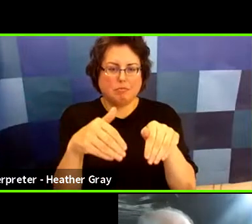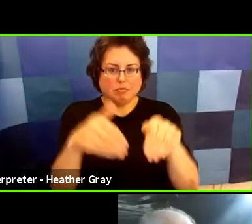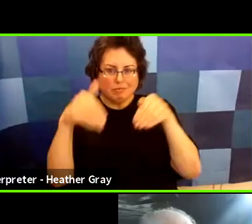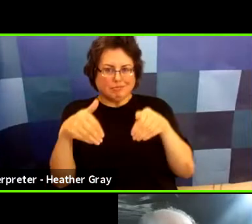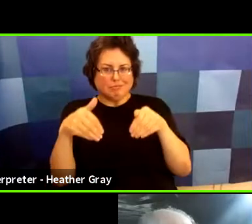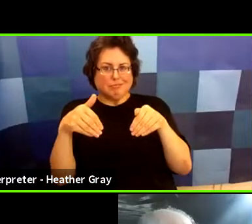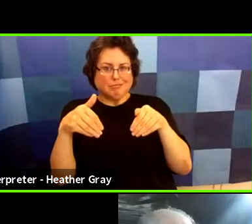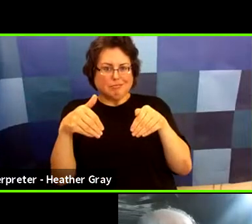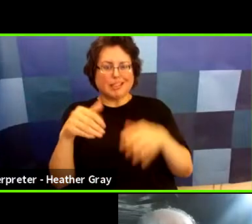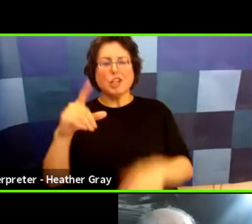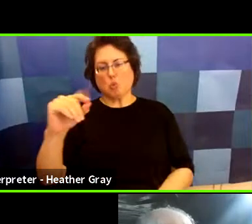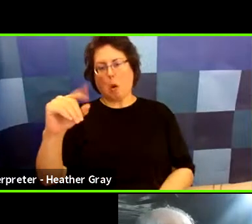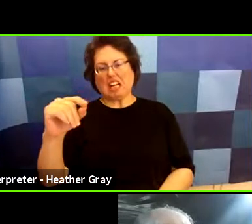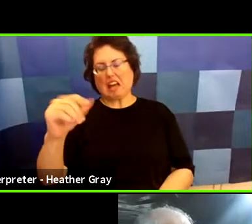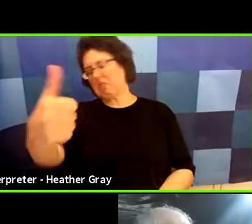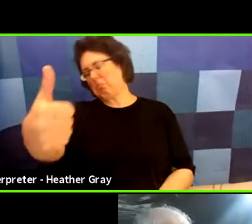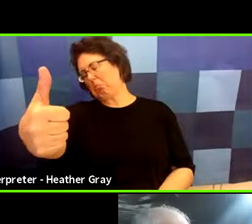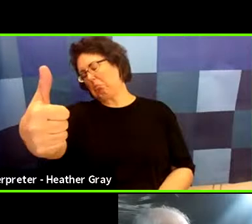but December 20th sounds.